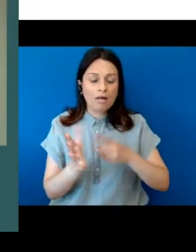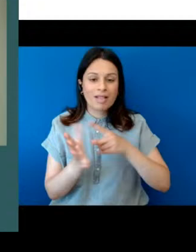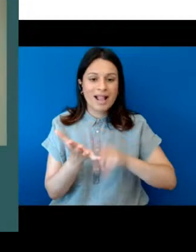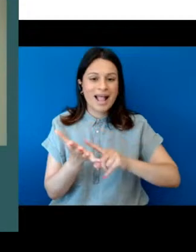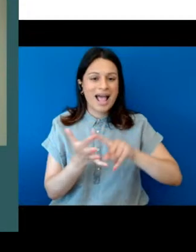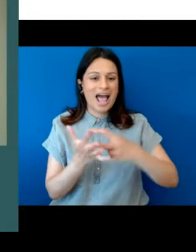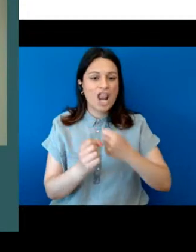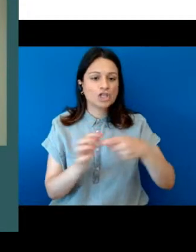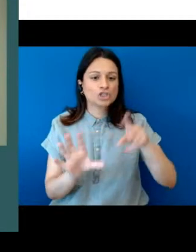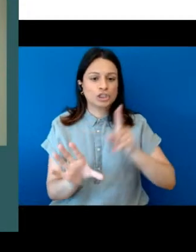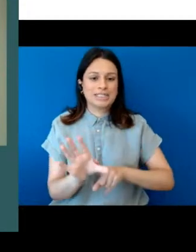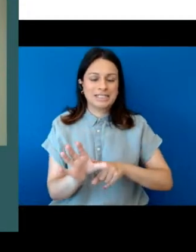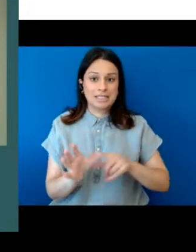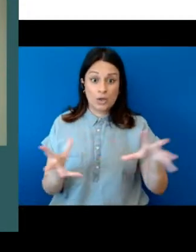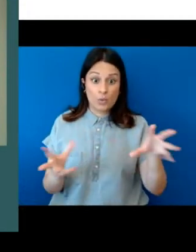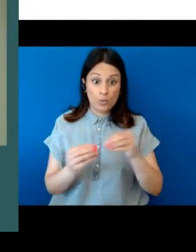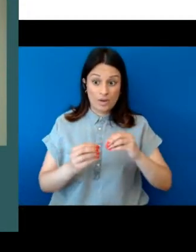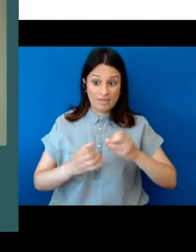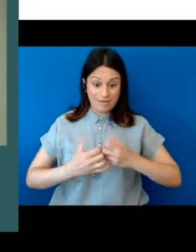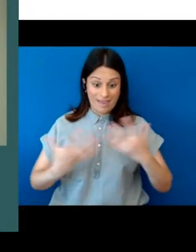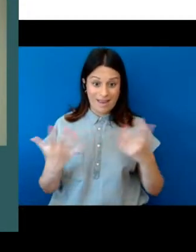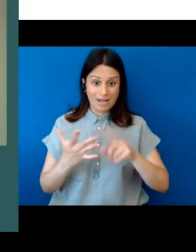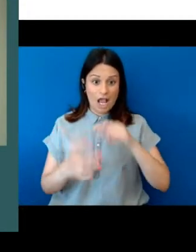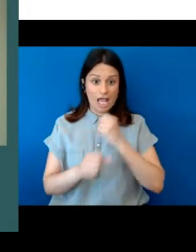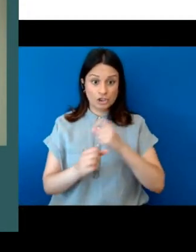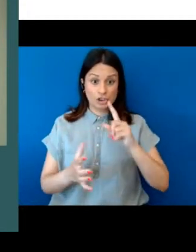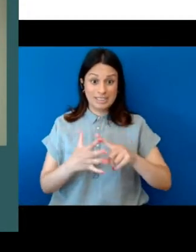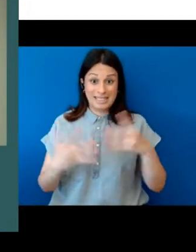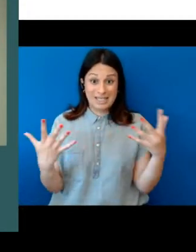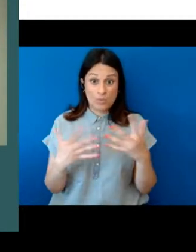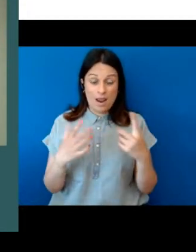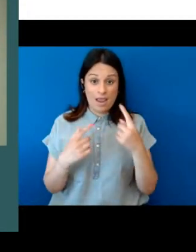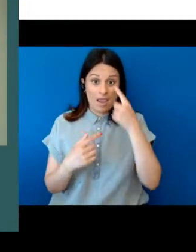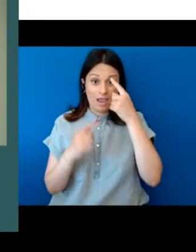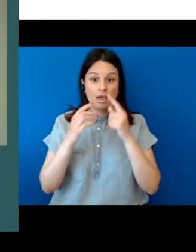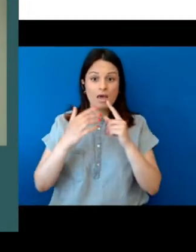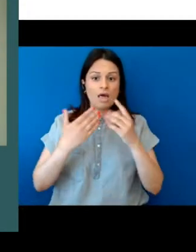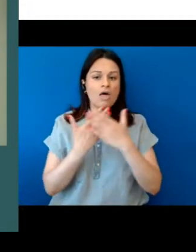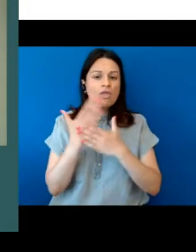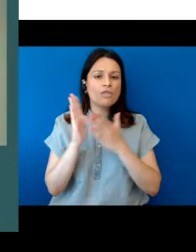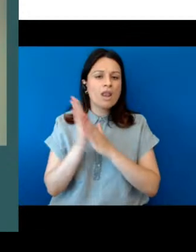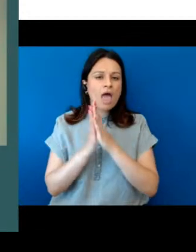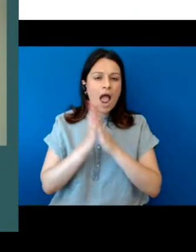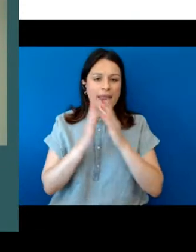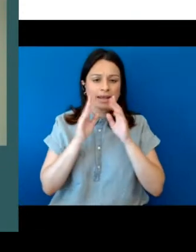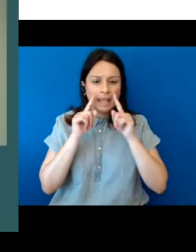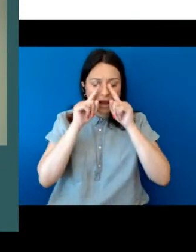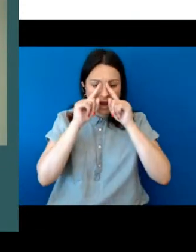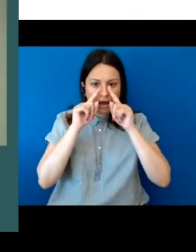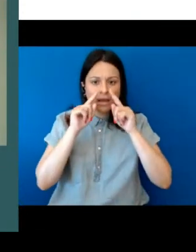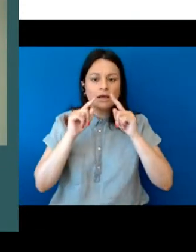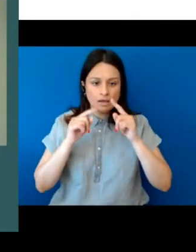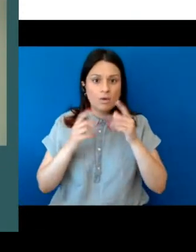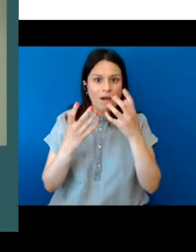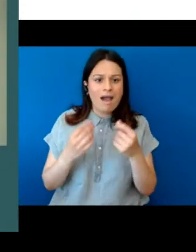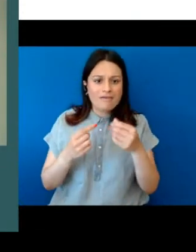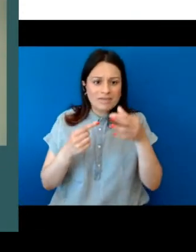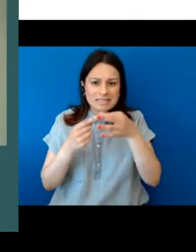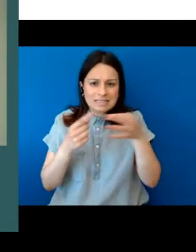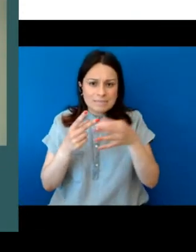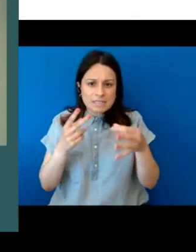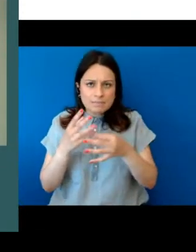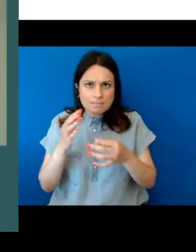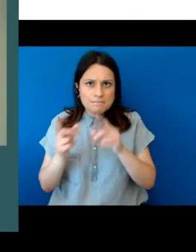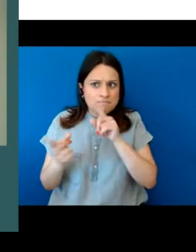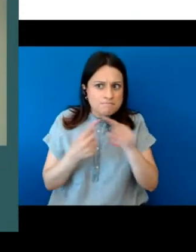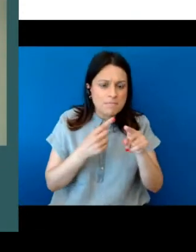the IgE being present in the nasal lining. And that means that you have the symptoms, but you